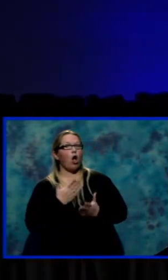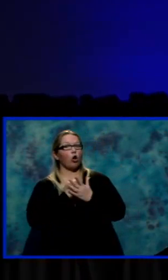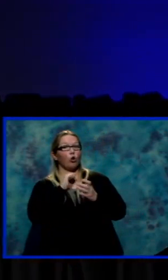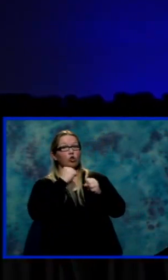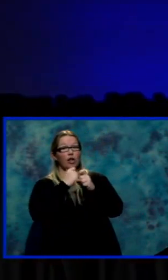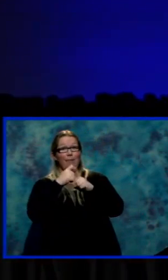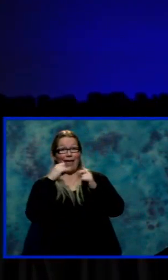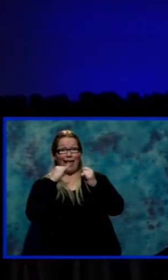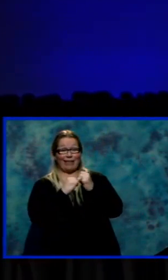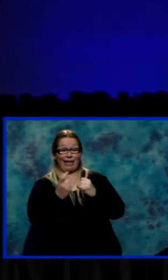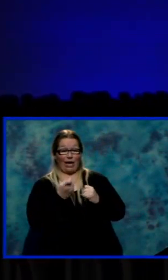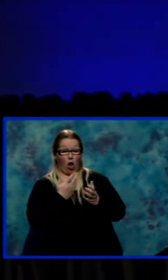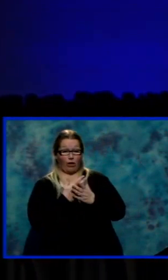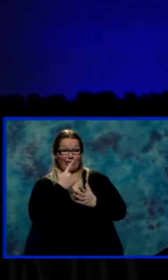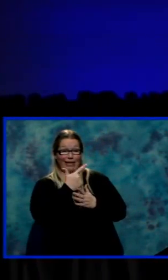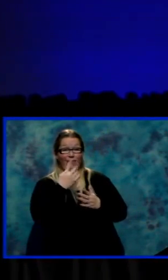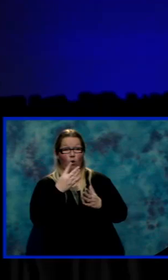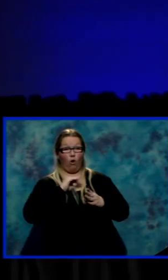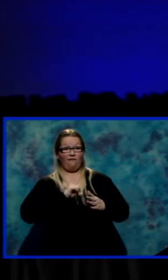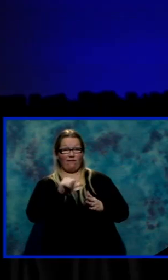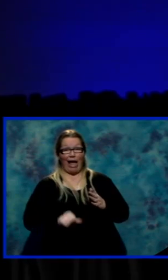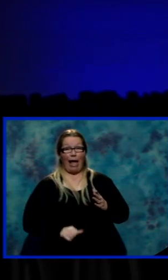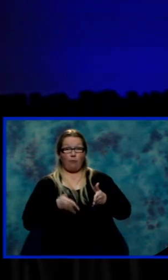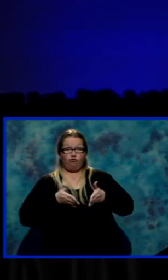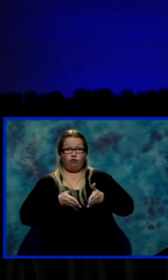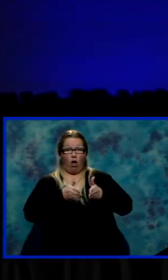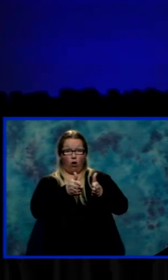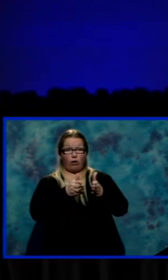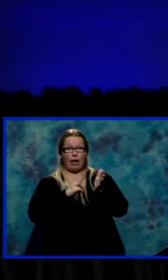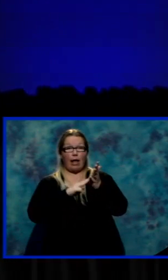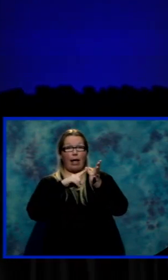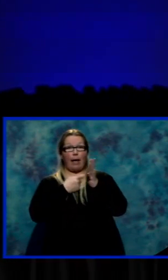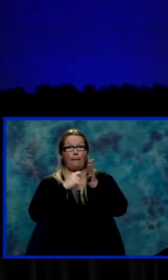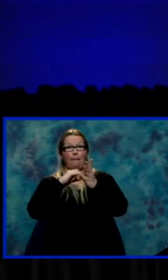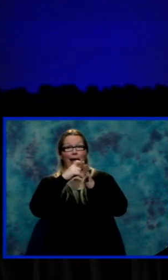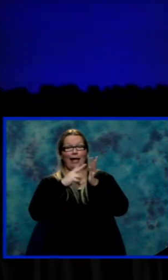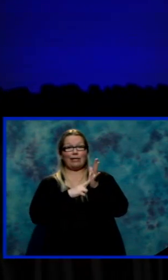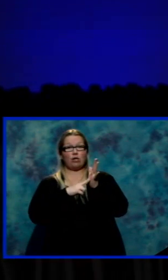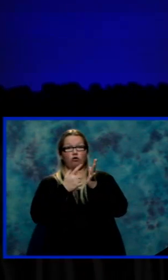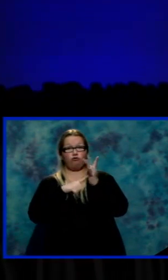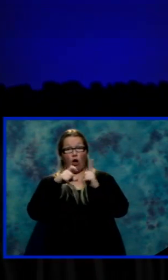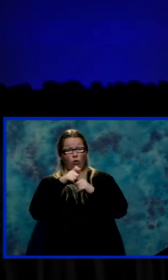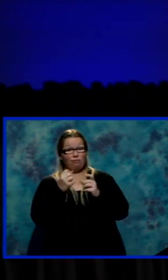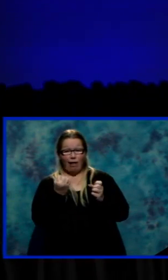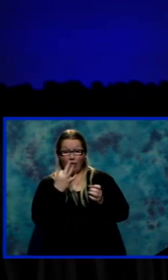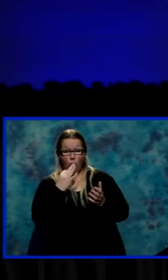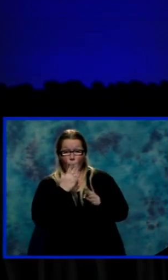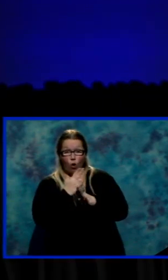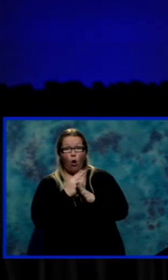GPS, if it comes up 74 Farm Road, if Marsden Park doesn't come out, put Riverston